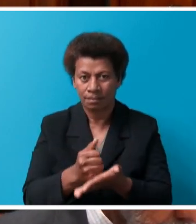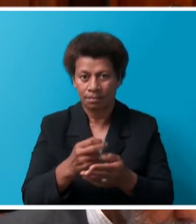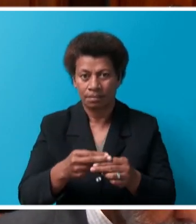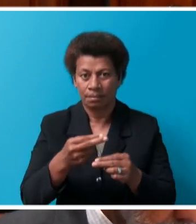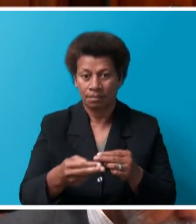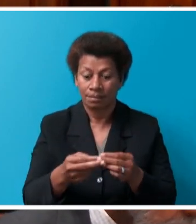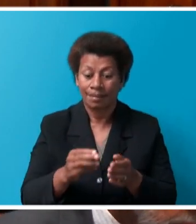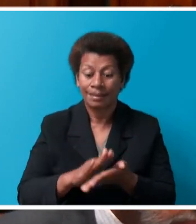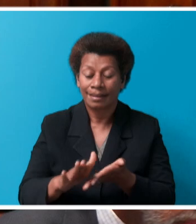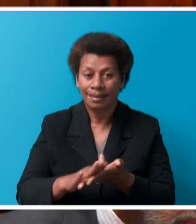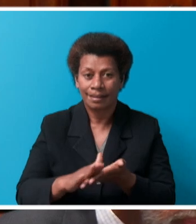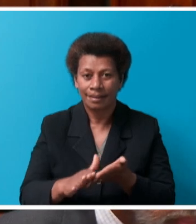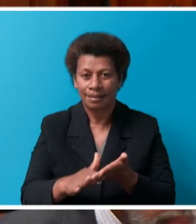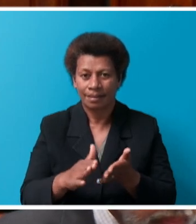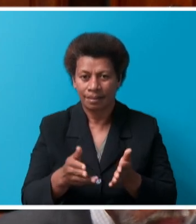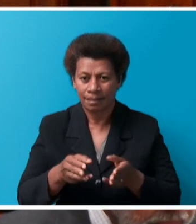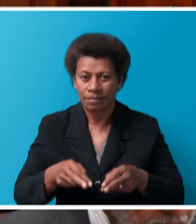happen.